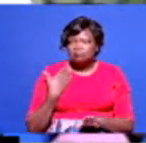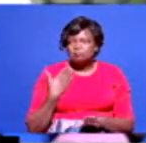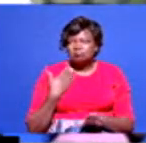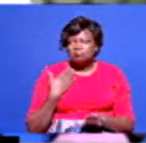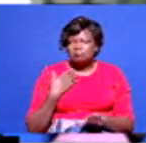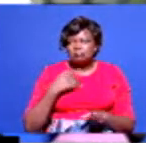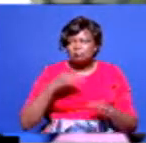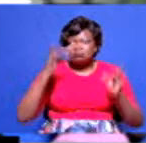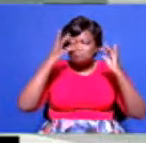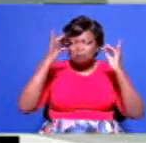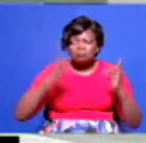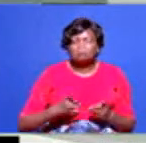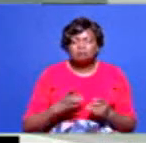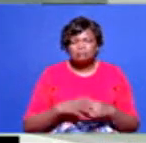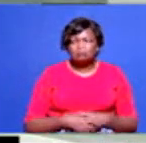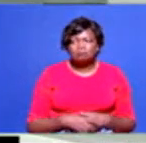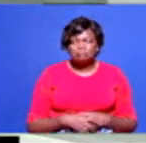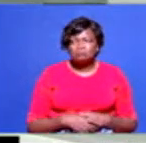decision.